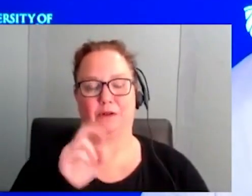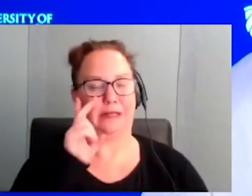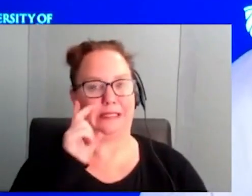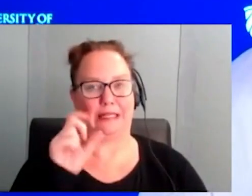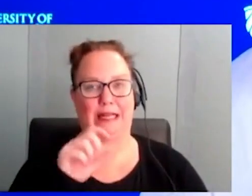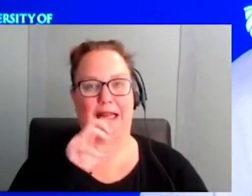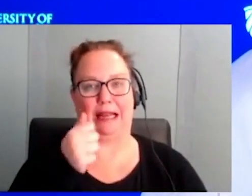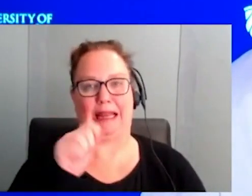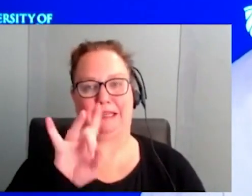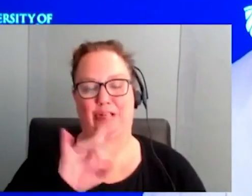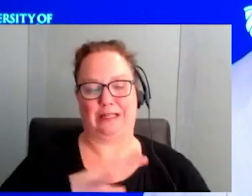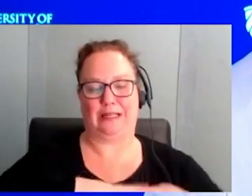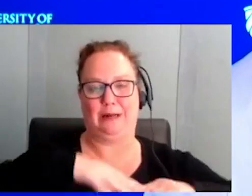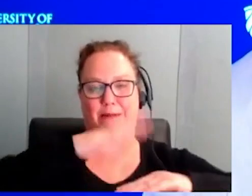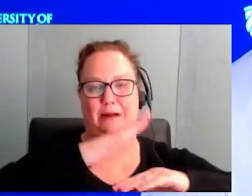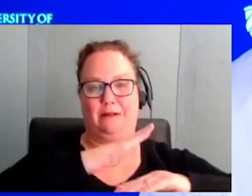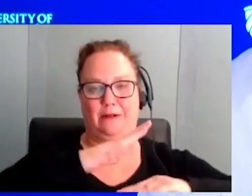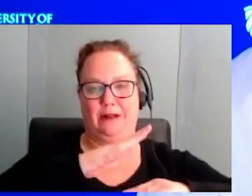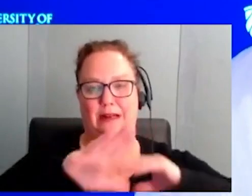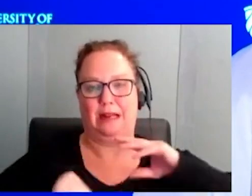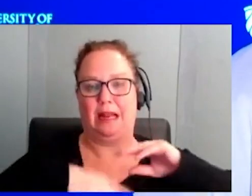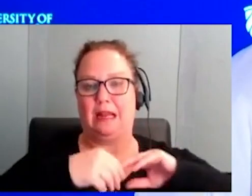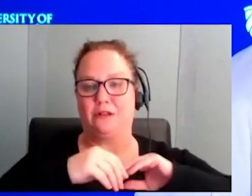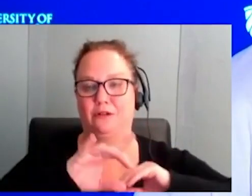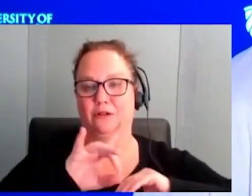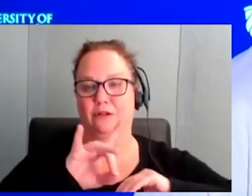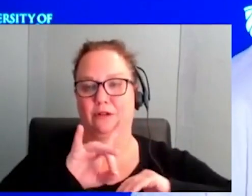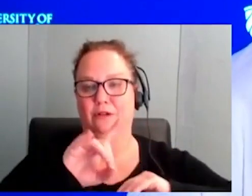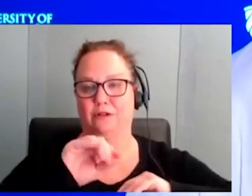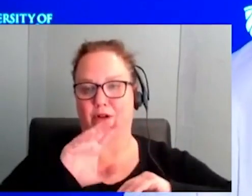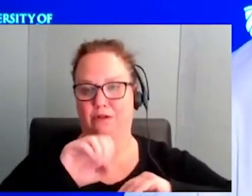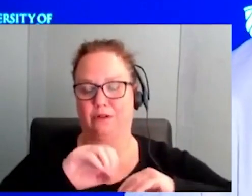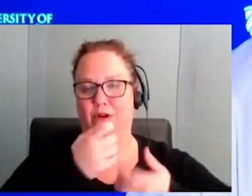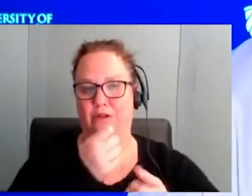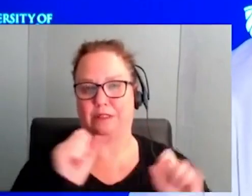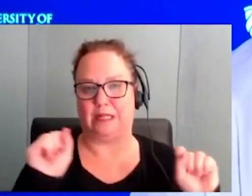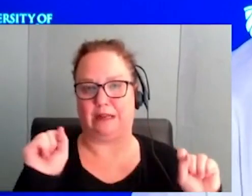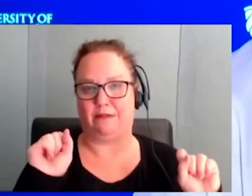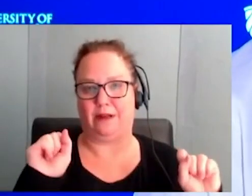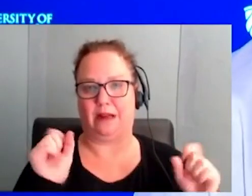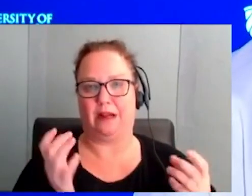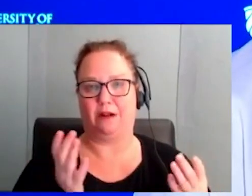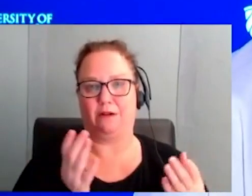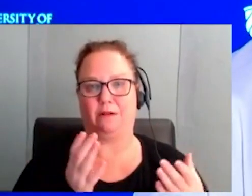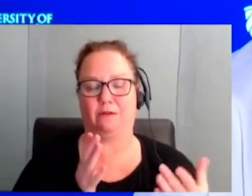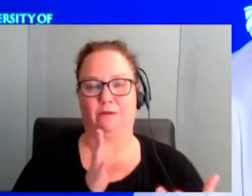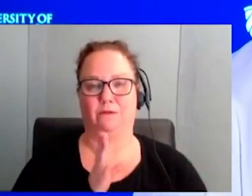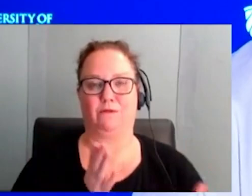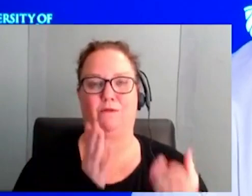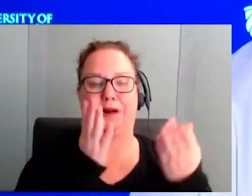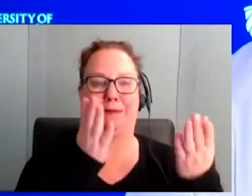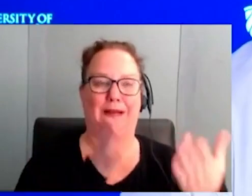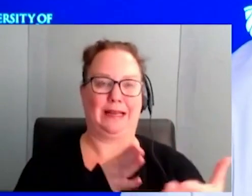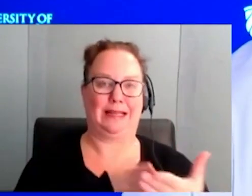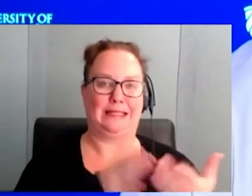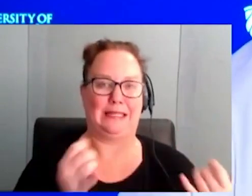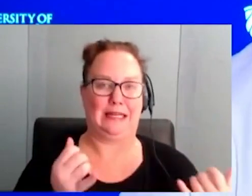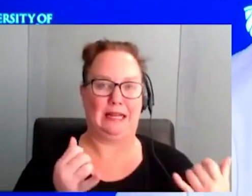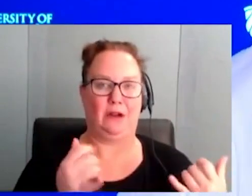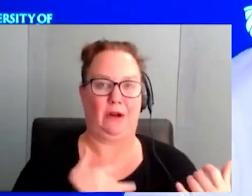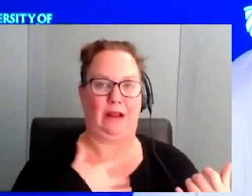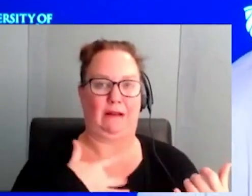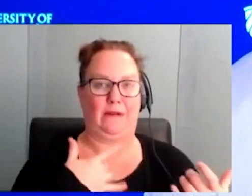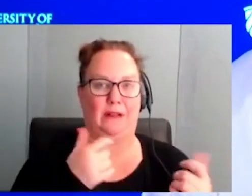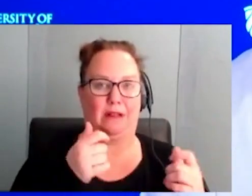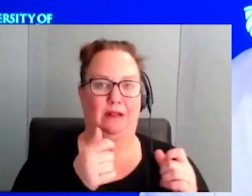and above, the extra doses are safe. I would kind of recommend against it right now, but I do feel that everybody will be